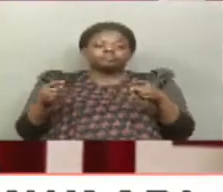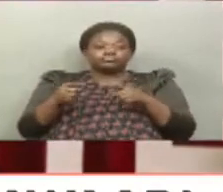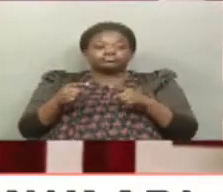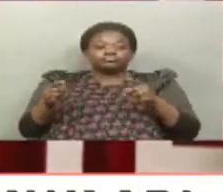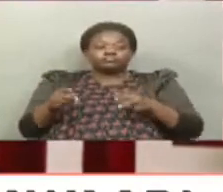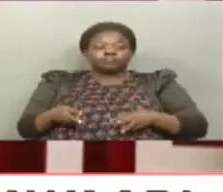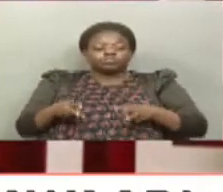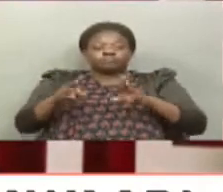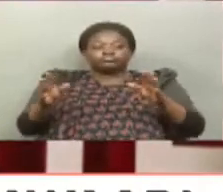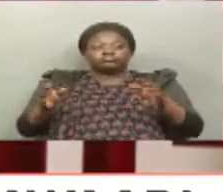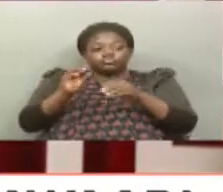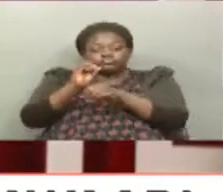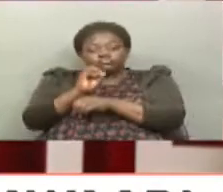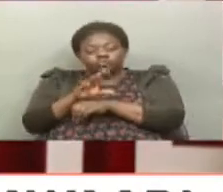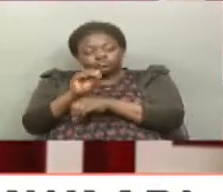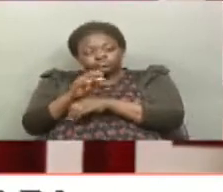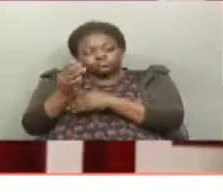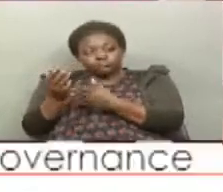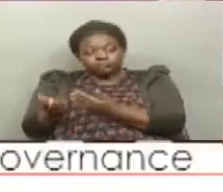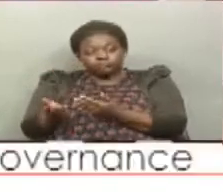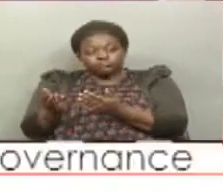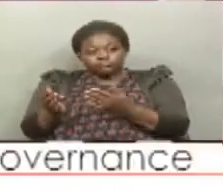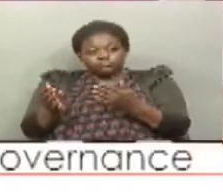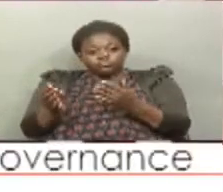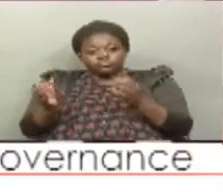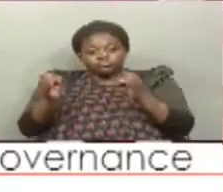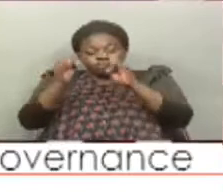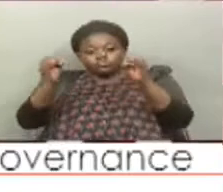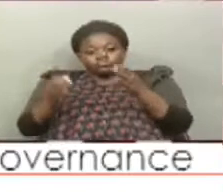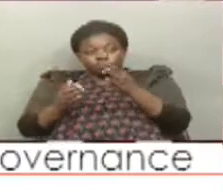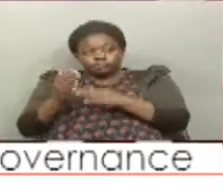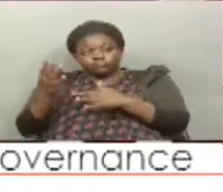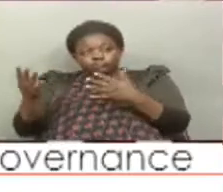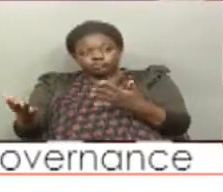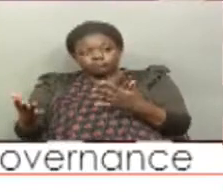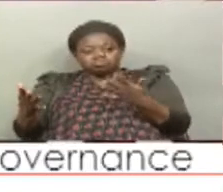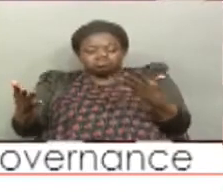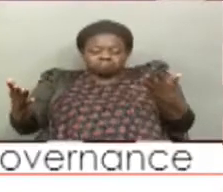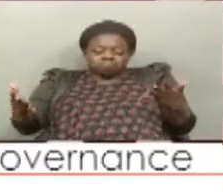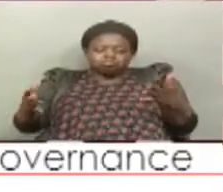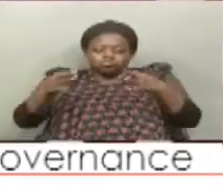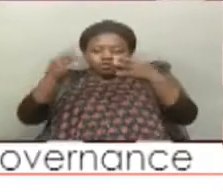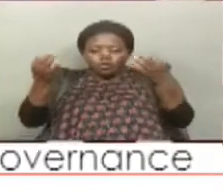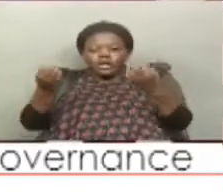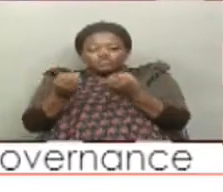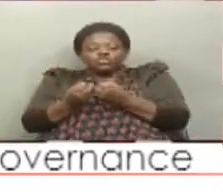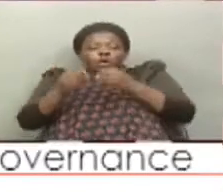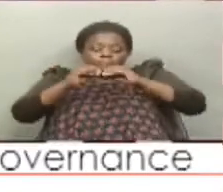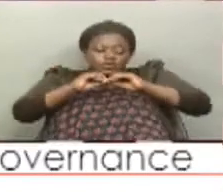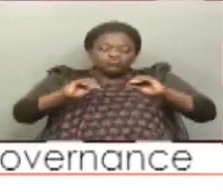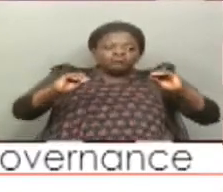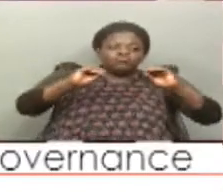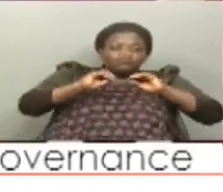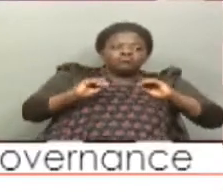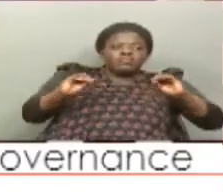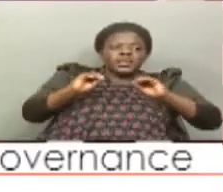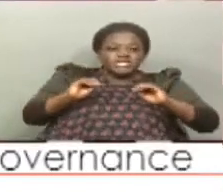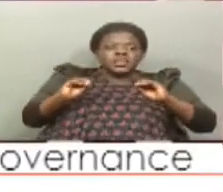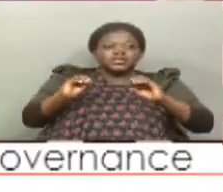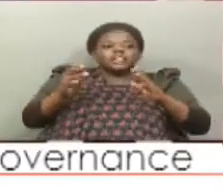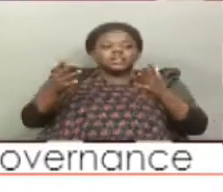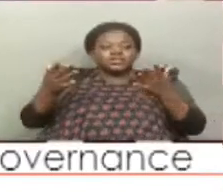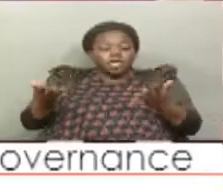are mentoring companies and individuals through seminars, through trainings, and we